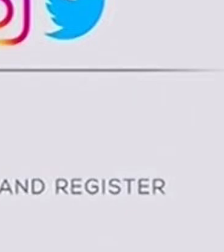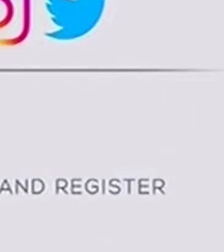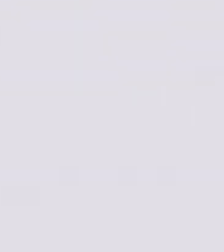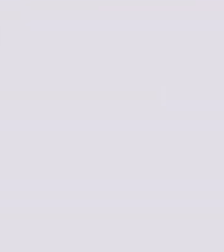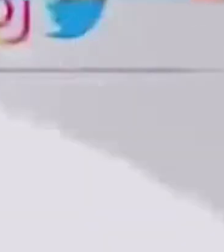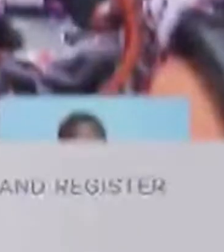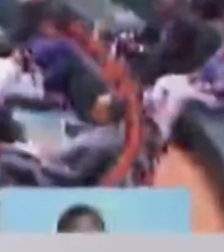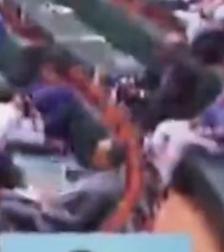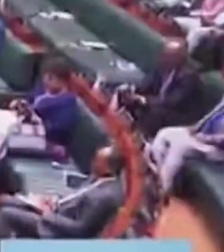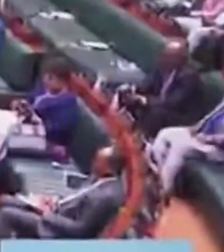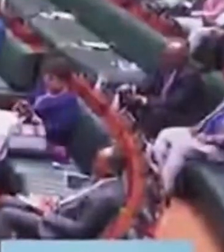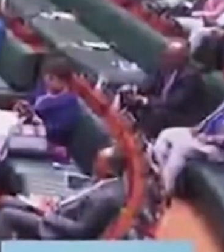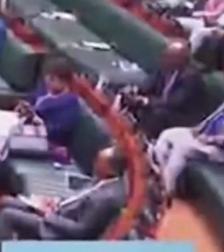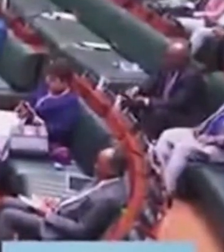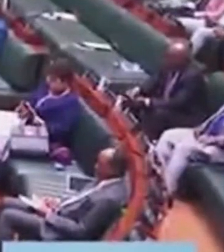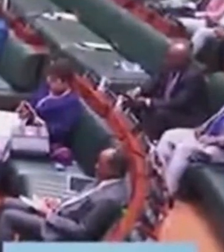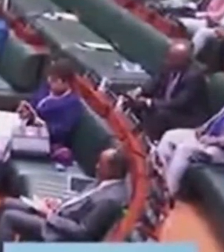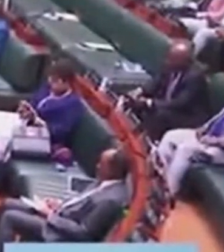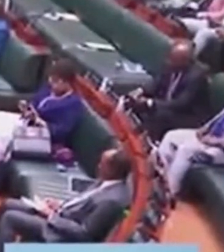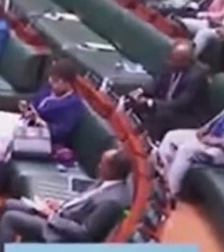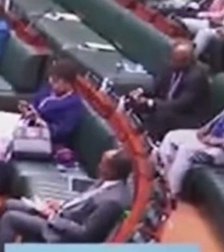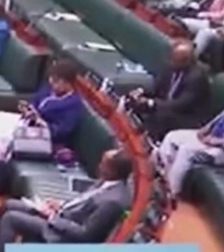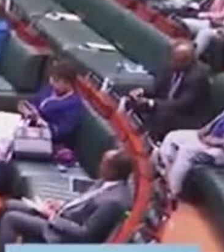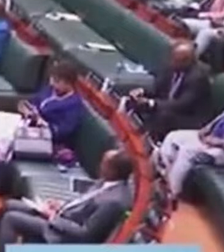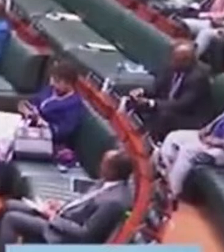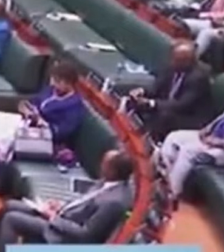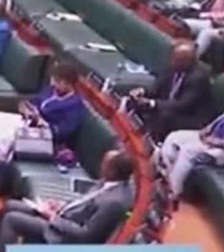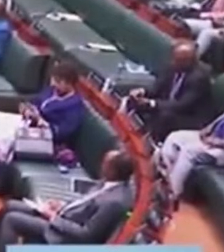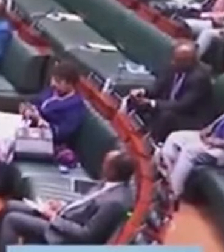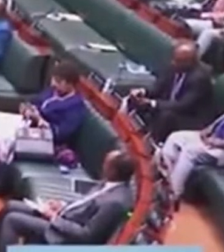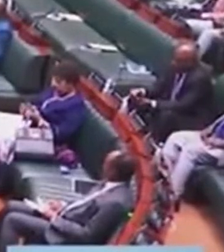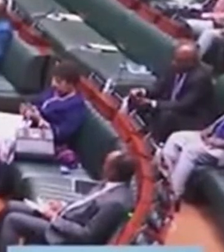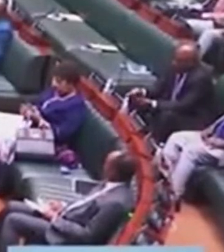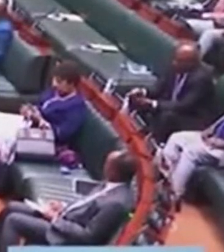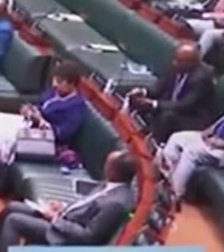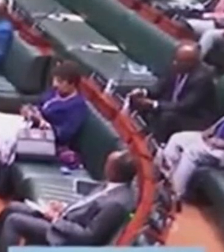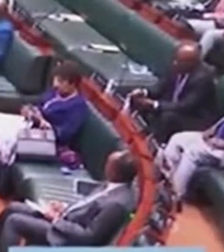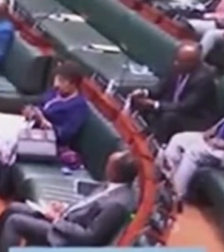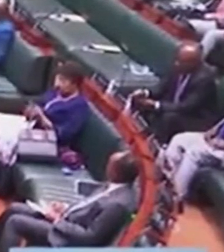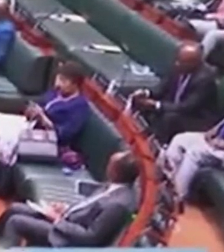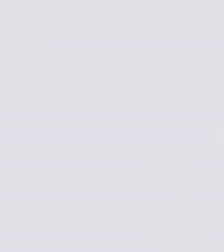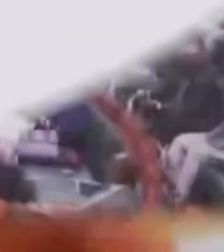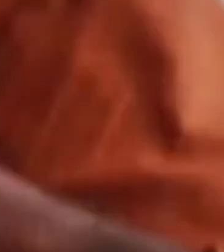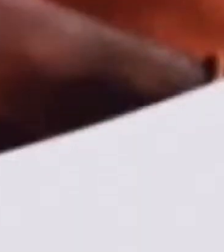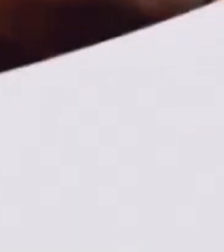Twitter. You can also watch parliamentary debates live on our YouTube channel.